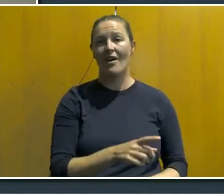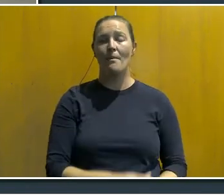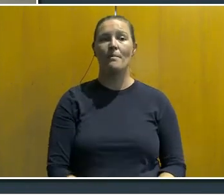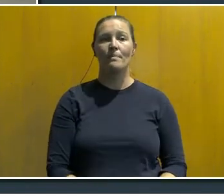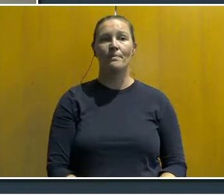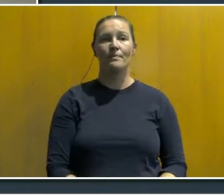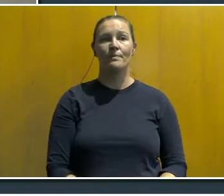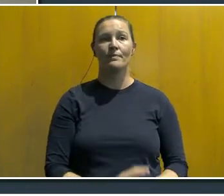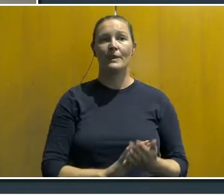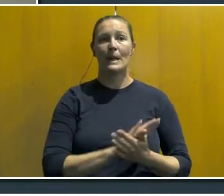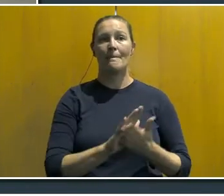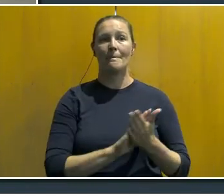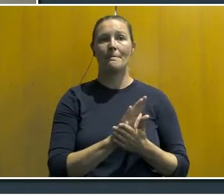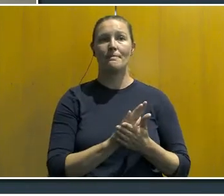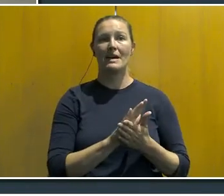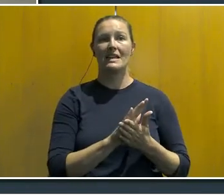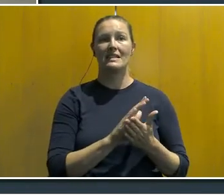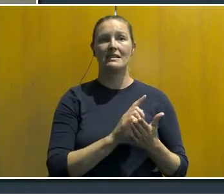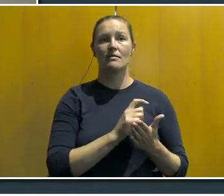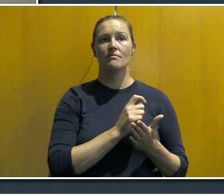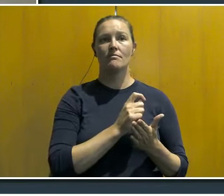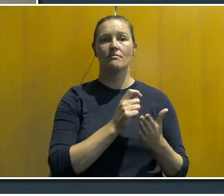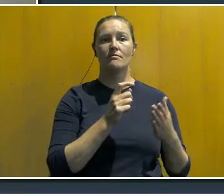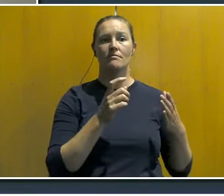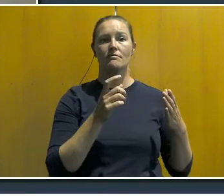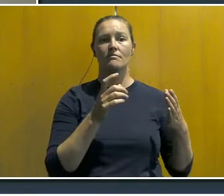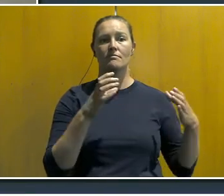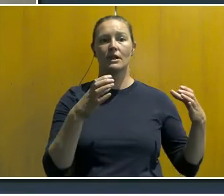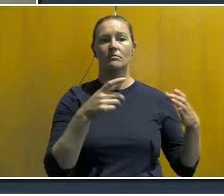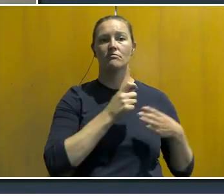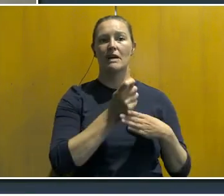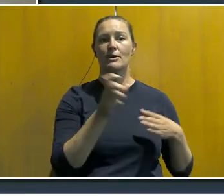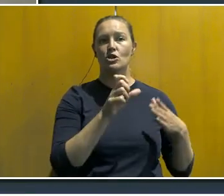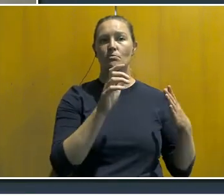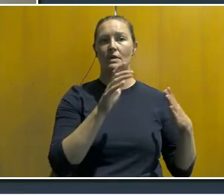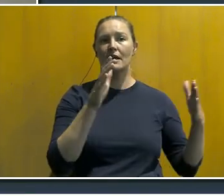therefore our differential should be going down.